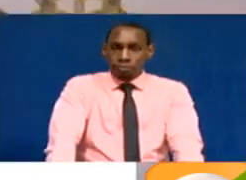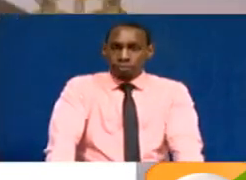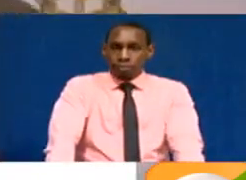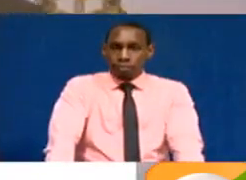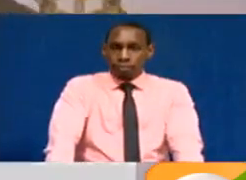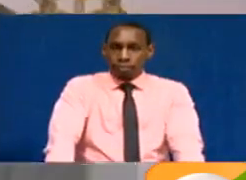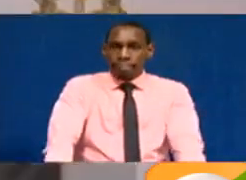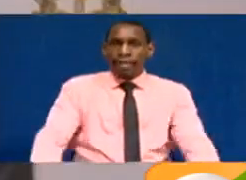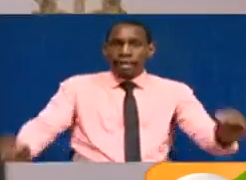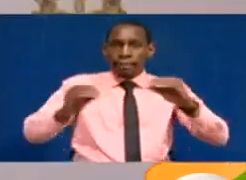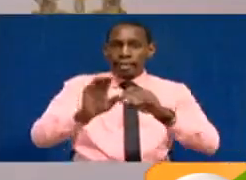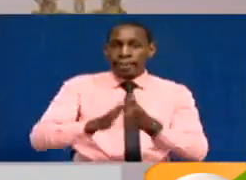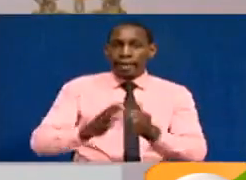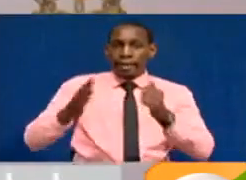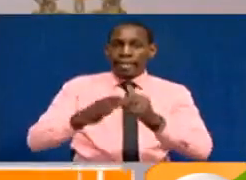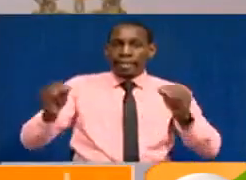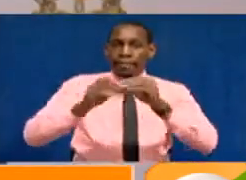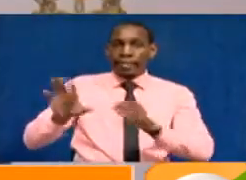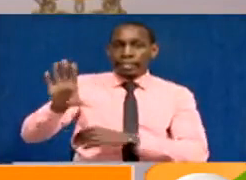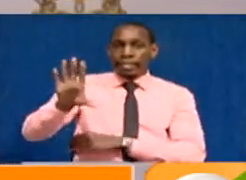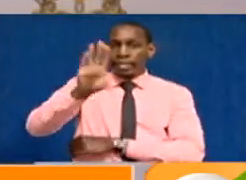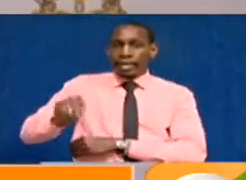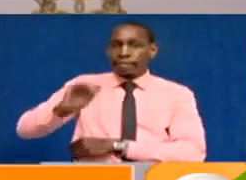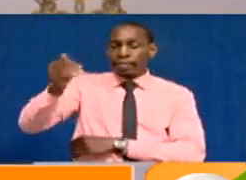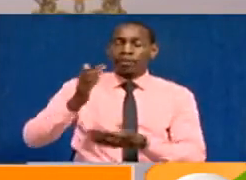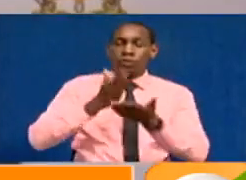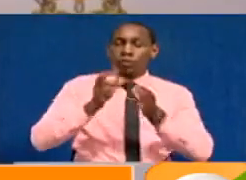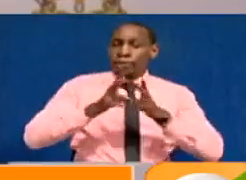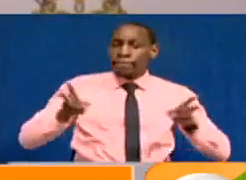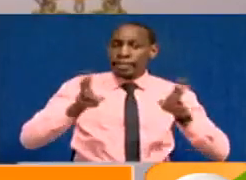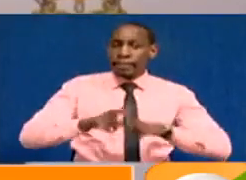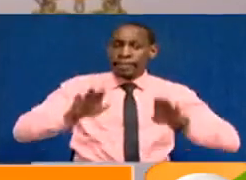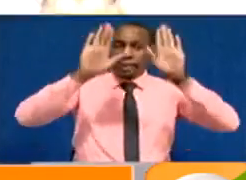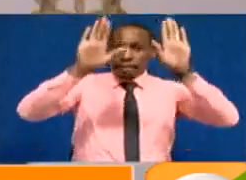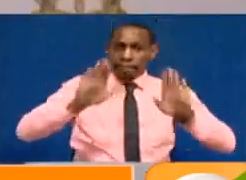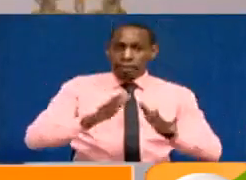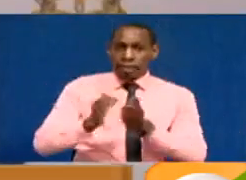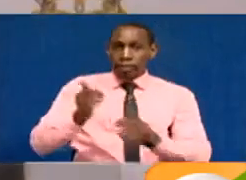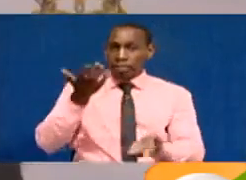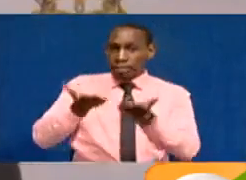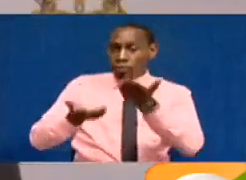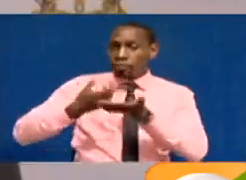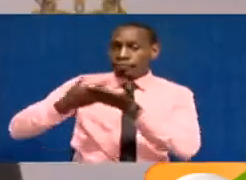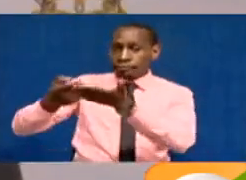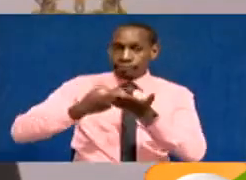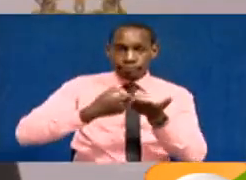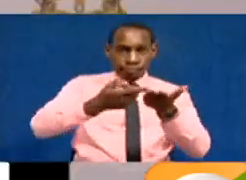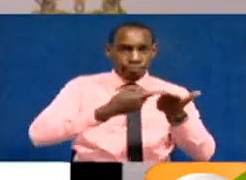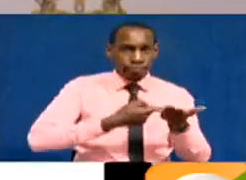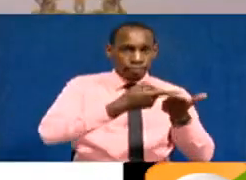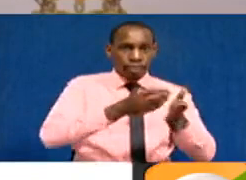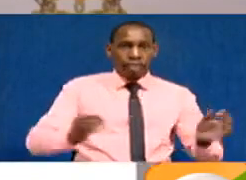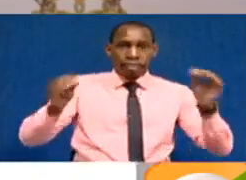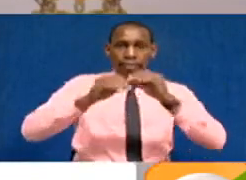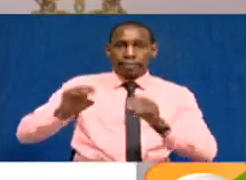This summit, the 9th summit of AfriCities, is extremely important as a benchmark of the discussions in the